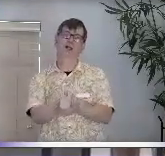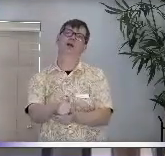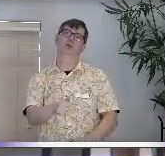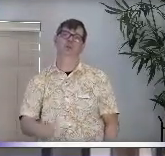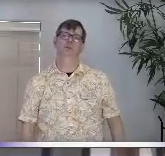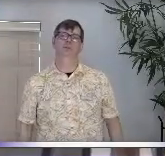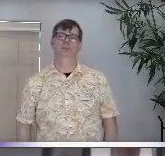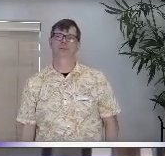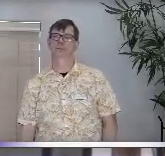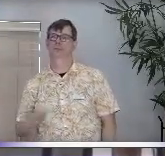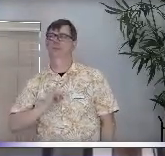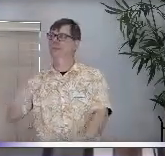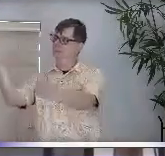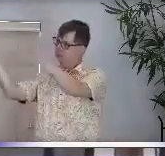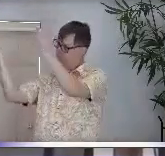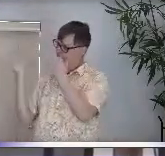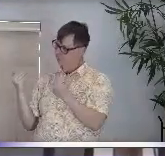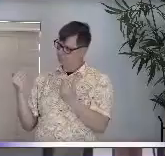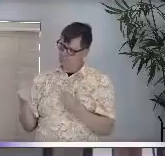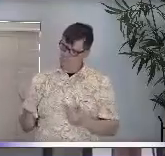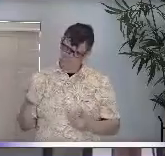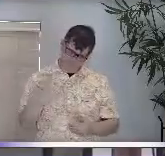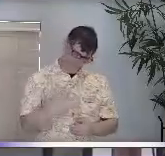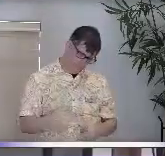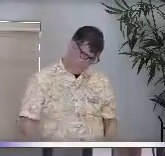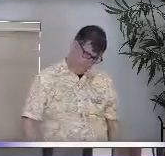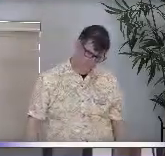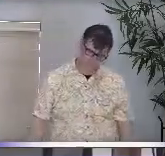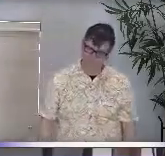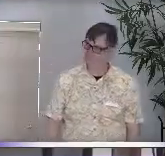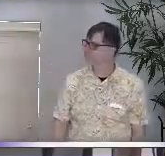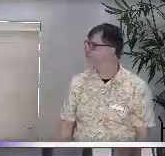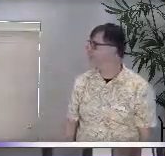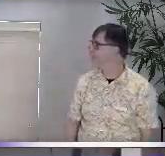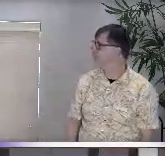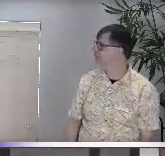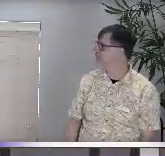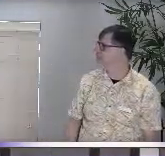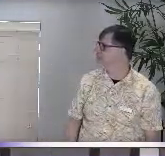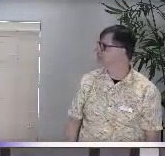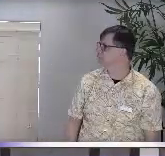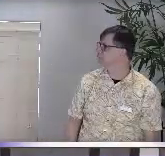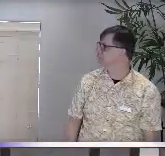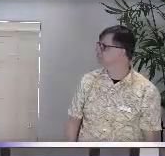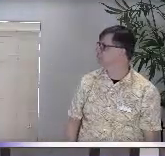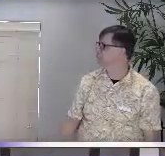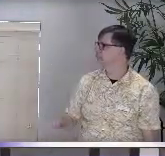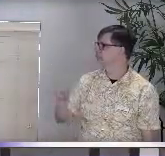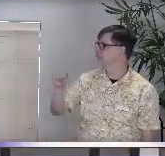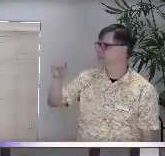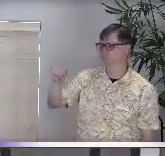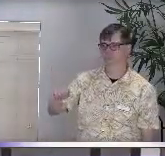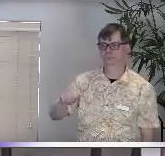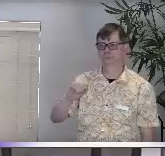This came from when Govin was sitting at lunch with me, and he goes, I know you're disappointed that so-and-so didn't come to the installation. And I go, yeah, well, that was her choice. That's